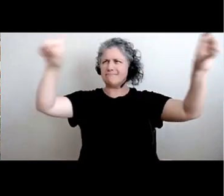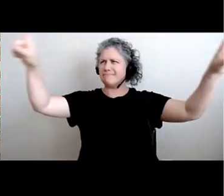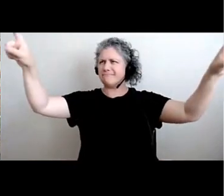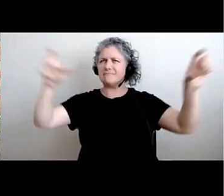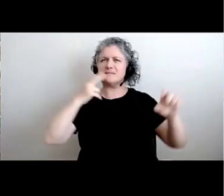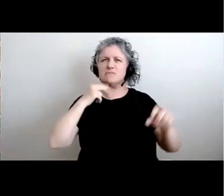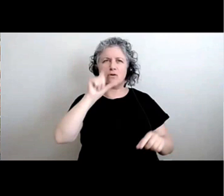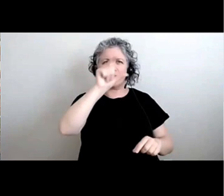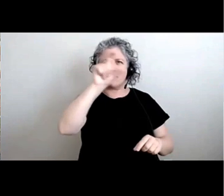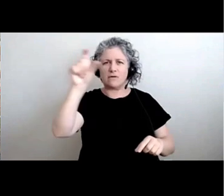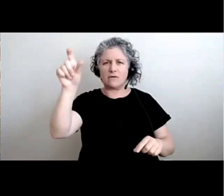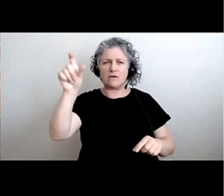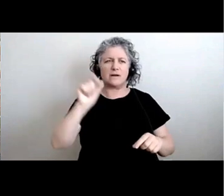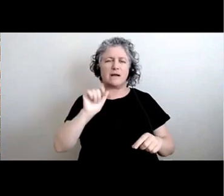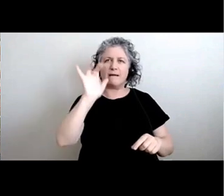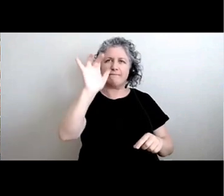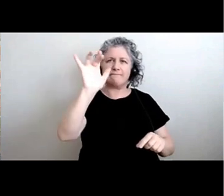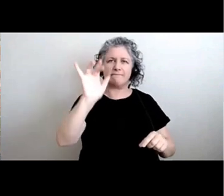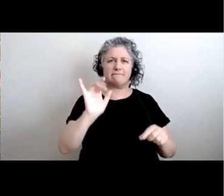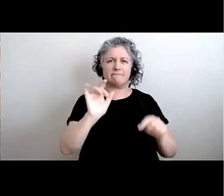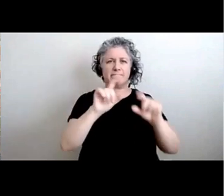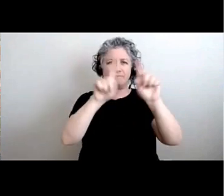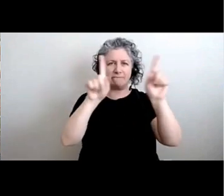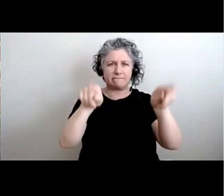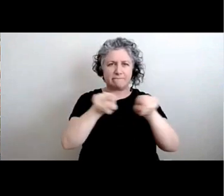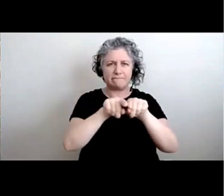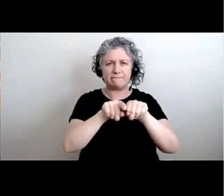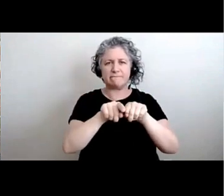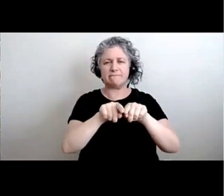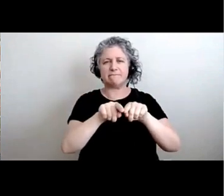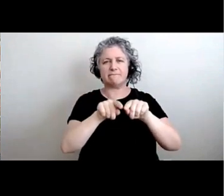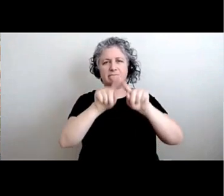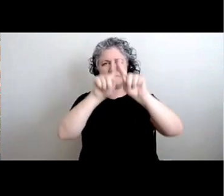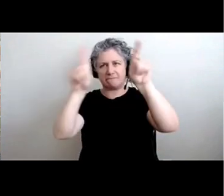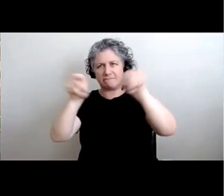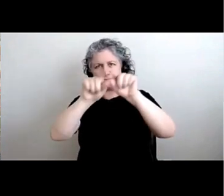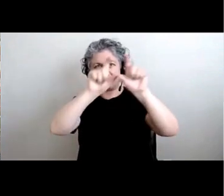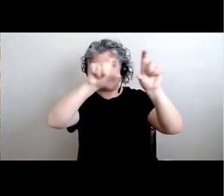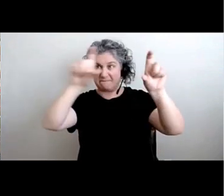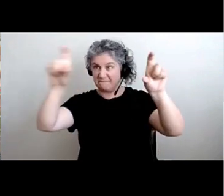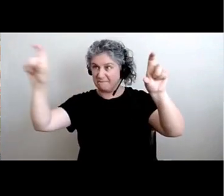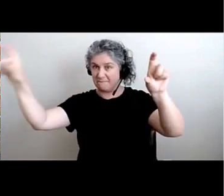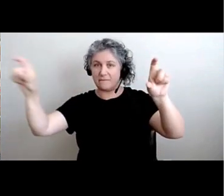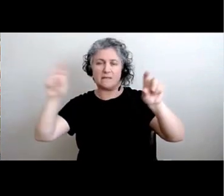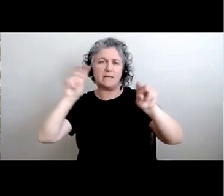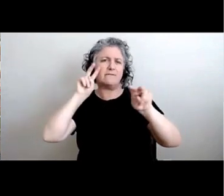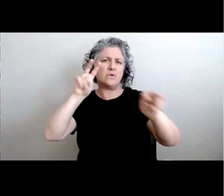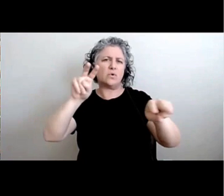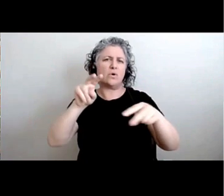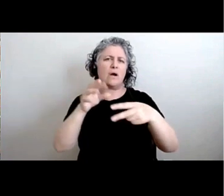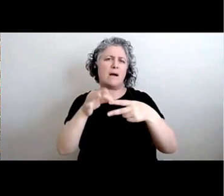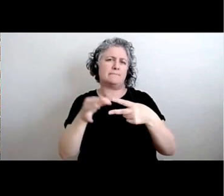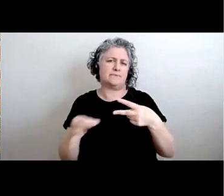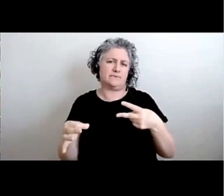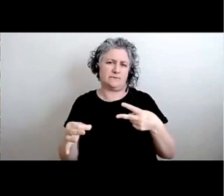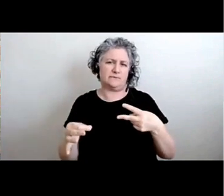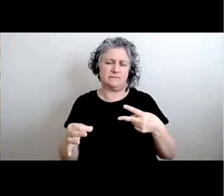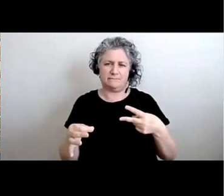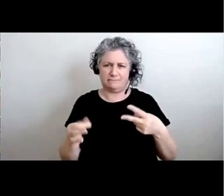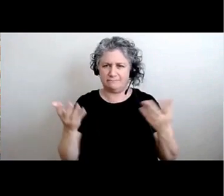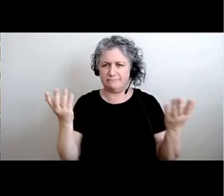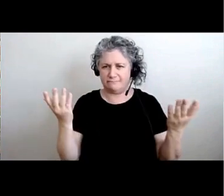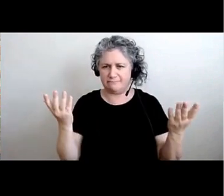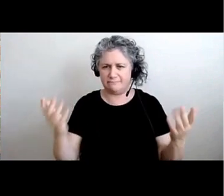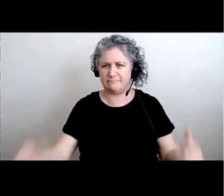actually click on. So it could be a rectangle, a square, or multiple rectangles. Those are viewing options you can click on to readjust your